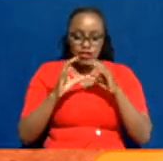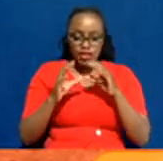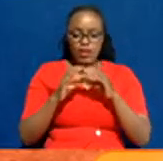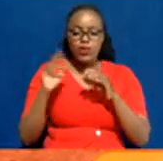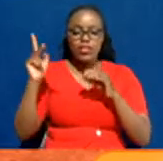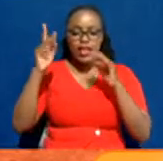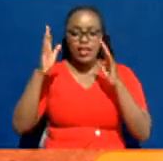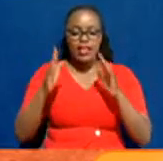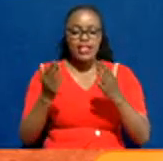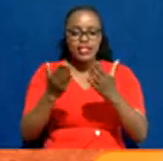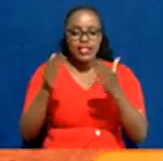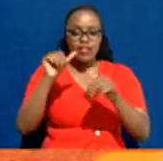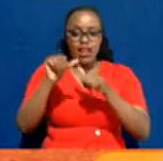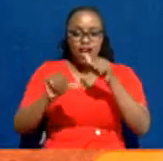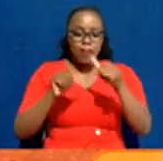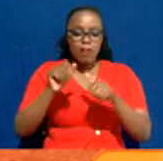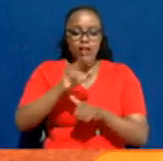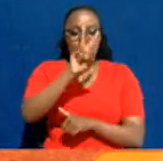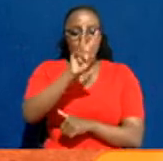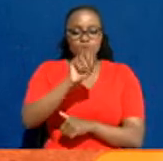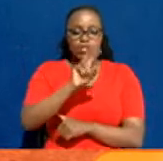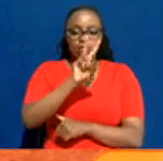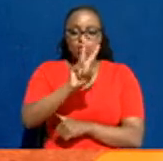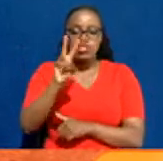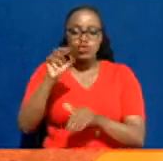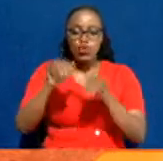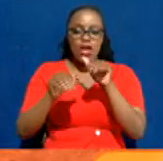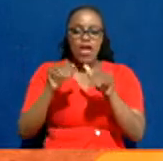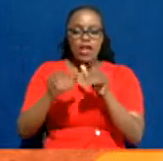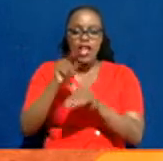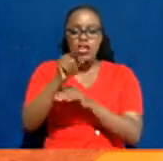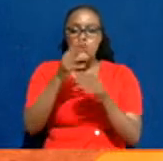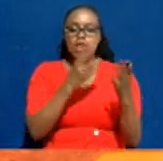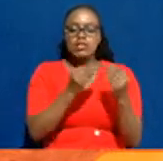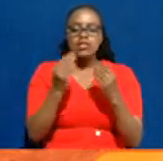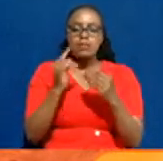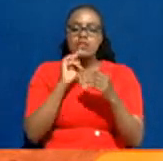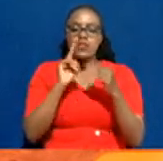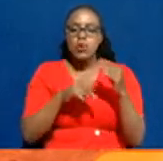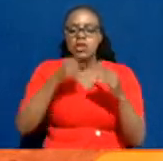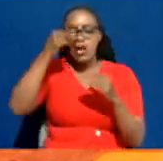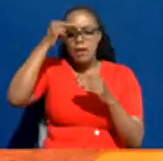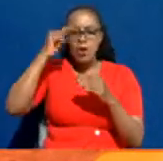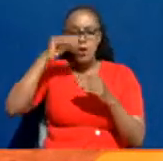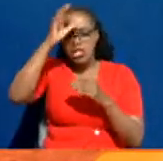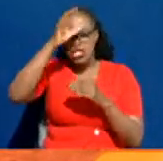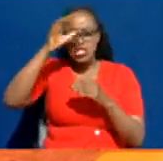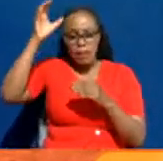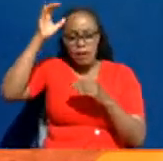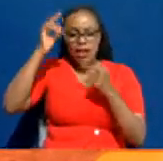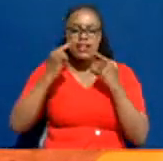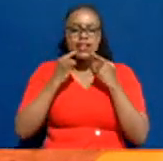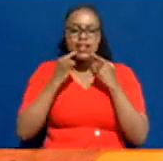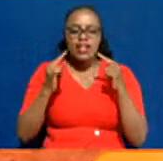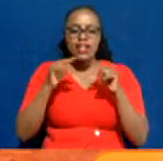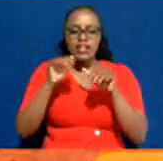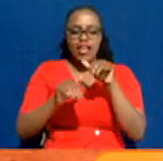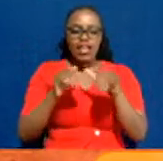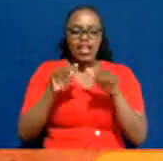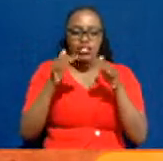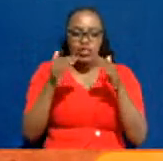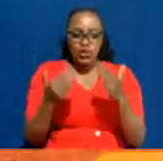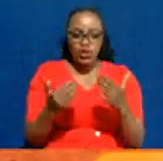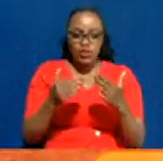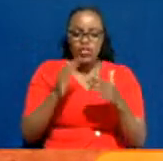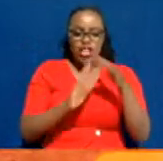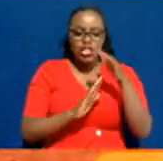Kenya about the 2022 elections. Do not simply say because Chebukati declared the election or because the